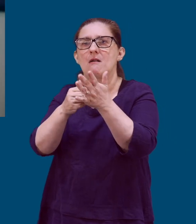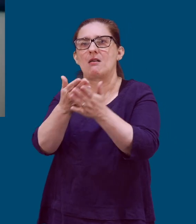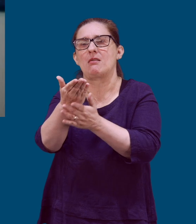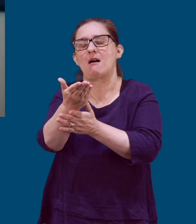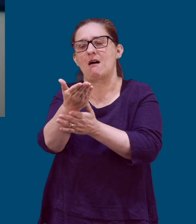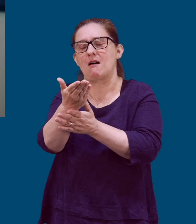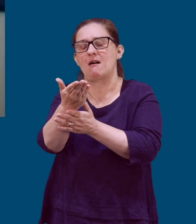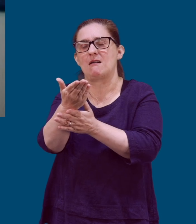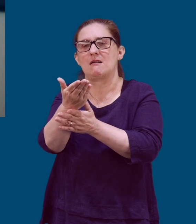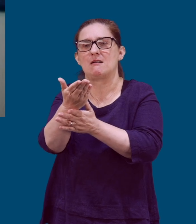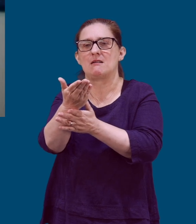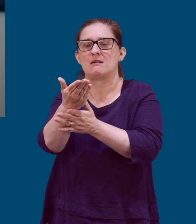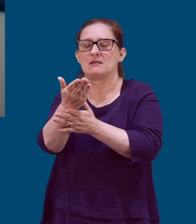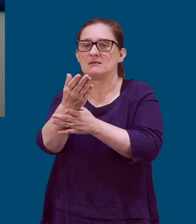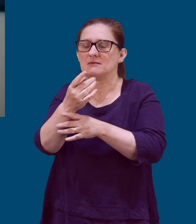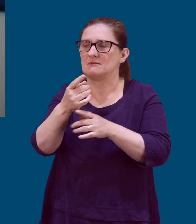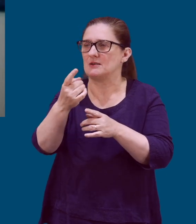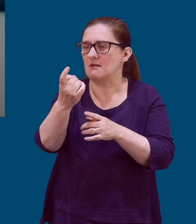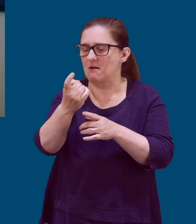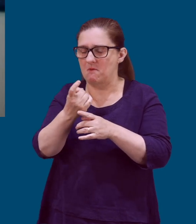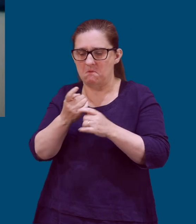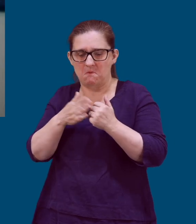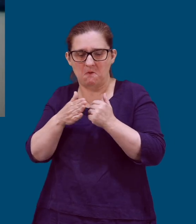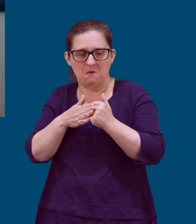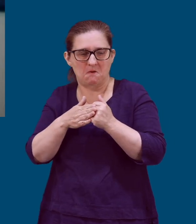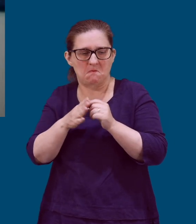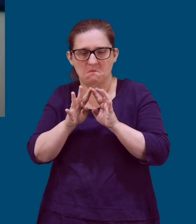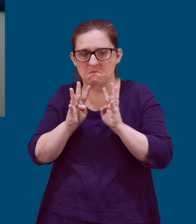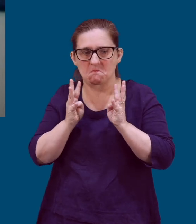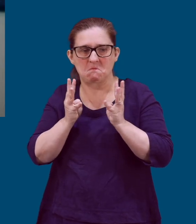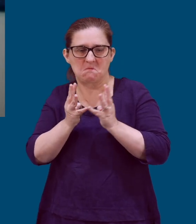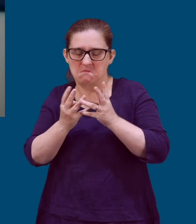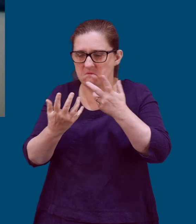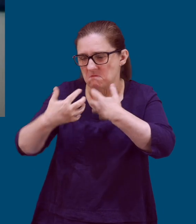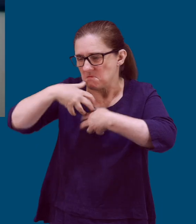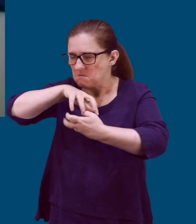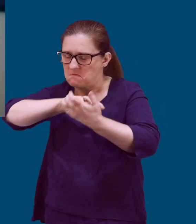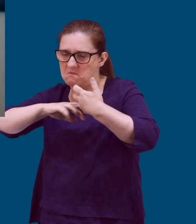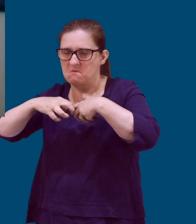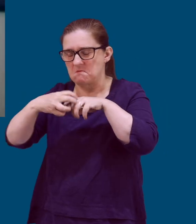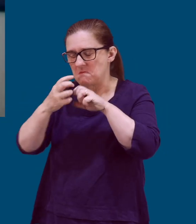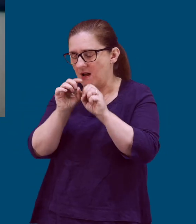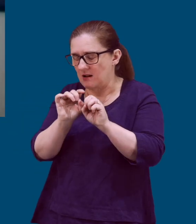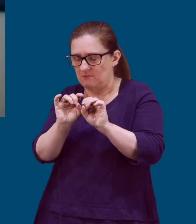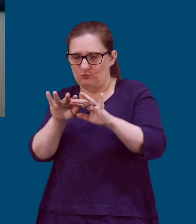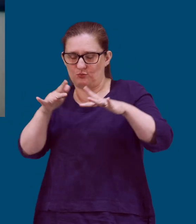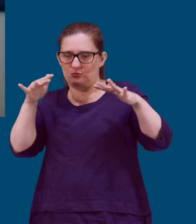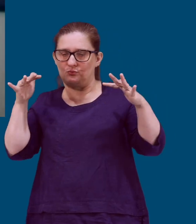we move toward the earth in oozy congress, intertwined and